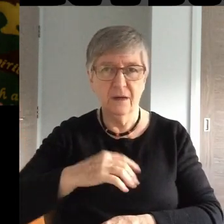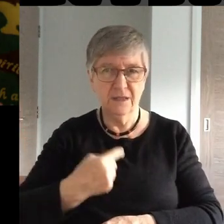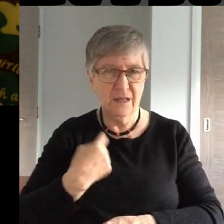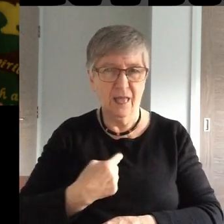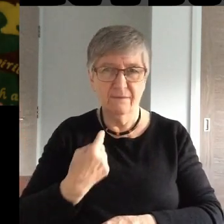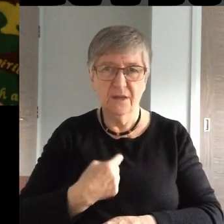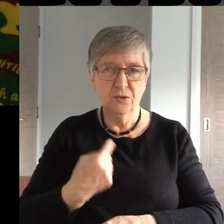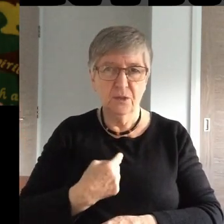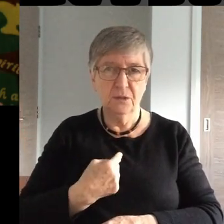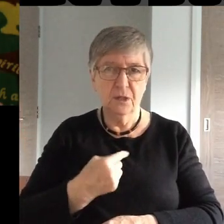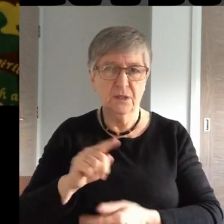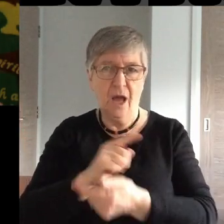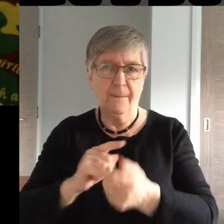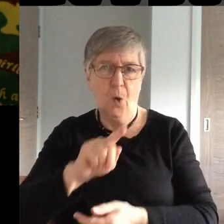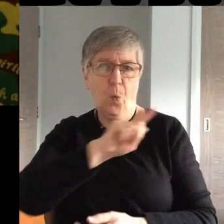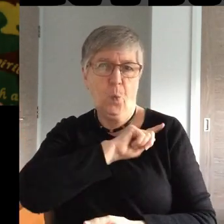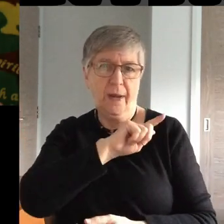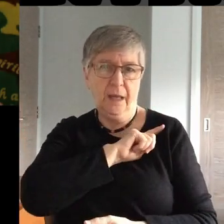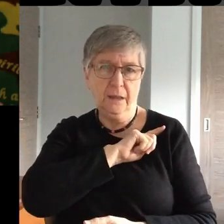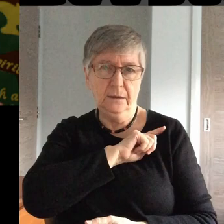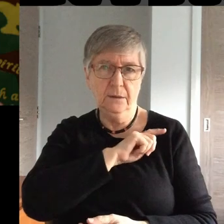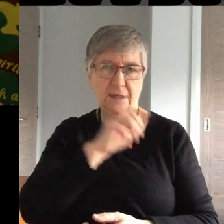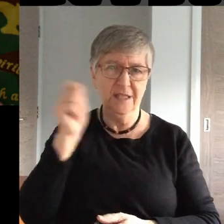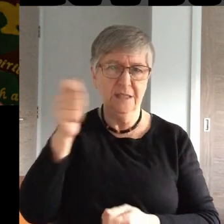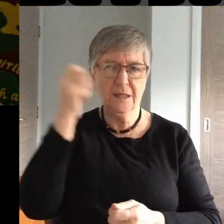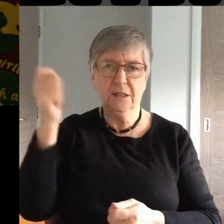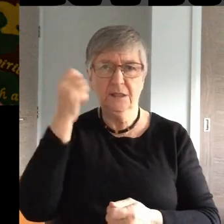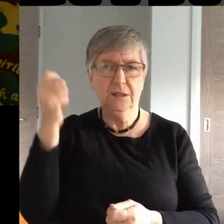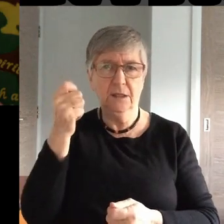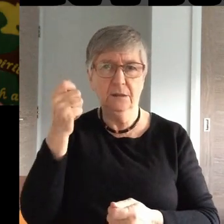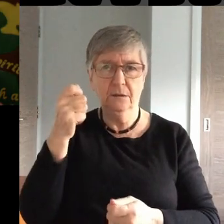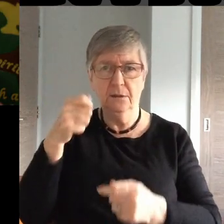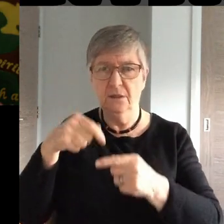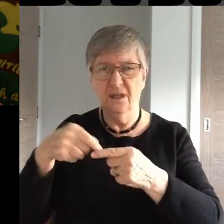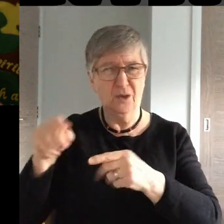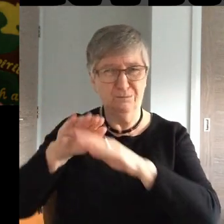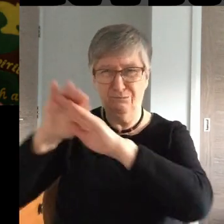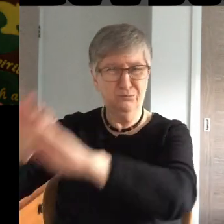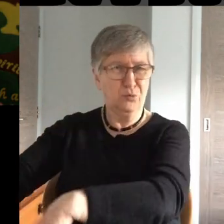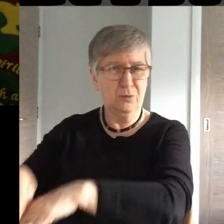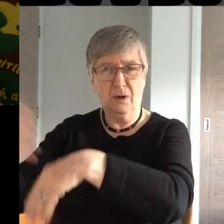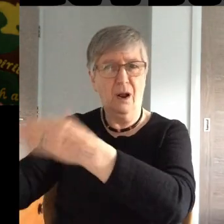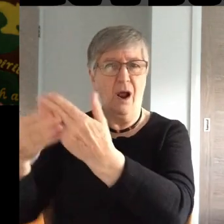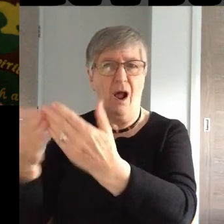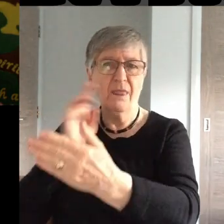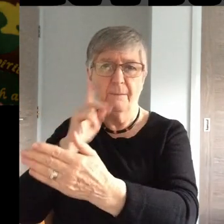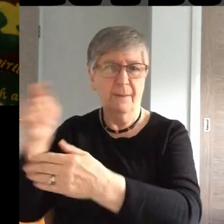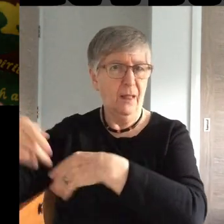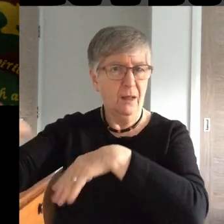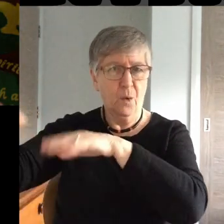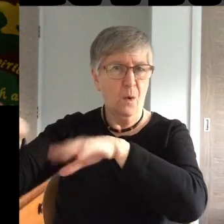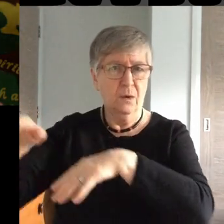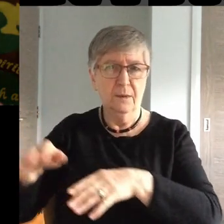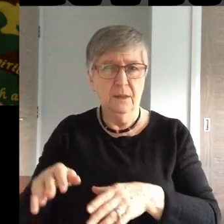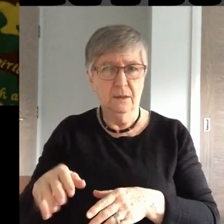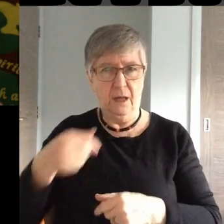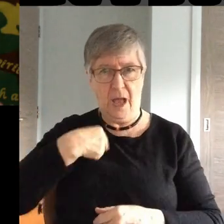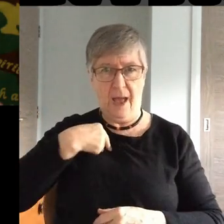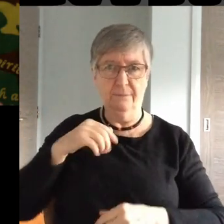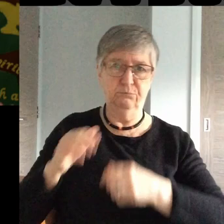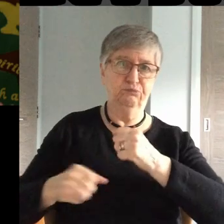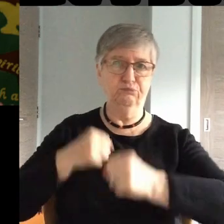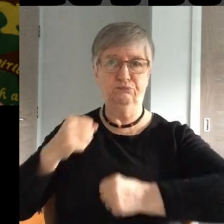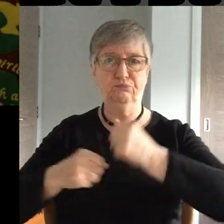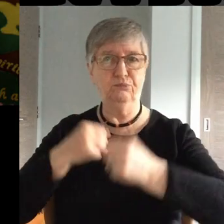selfishness is about winning, succeeding, getting ahead, stepping on others to climb up this metaphorical